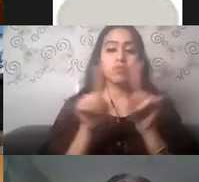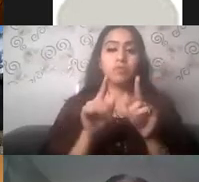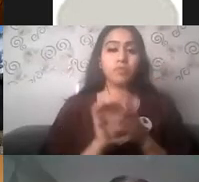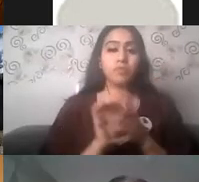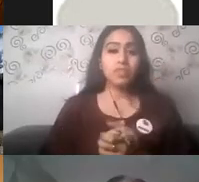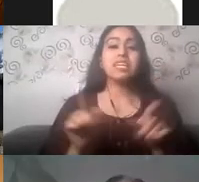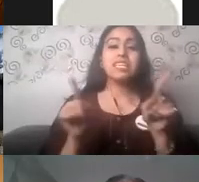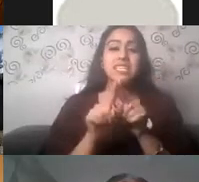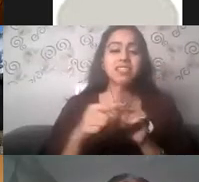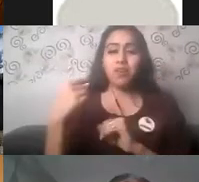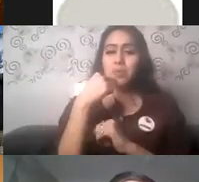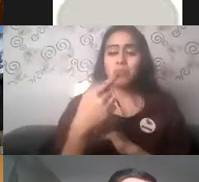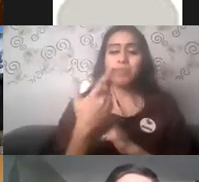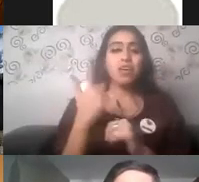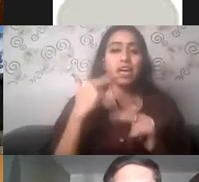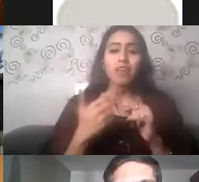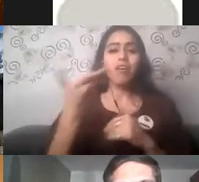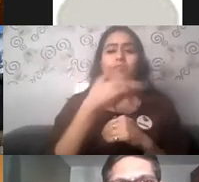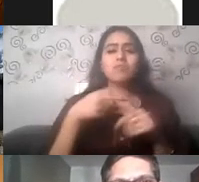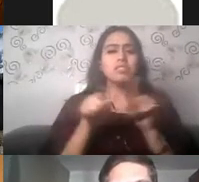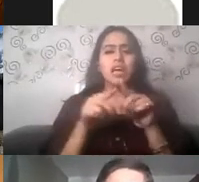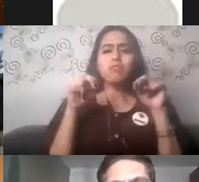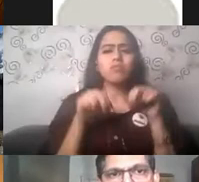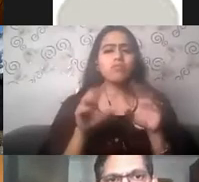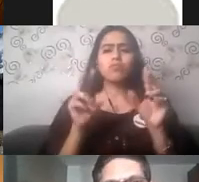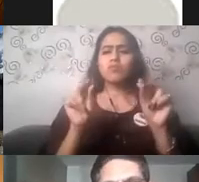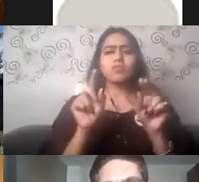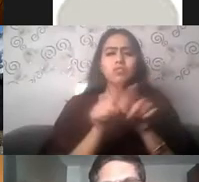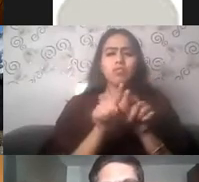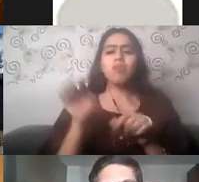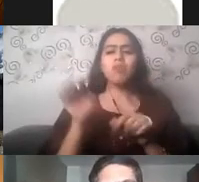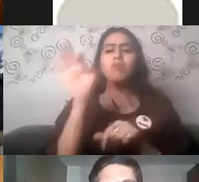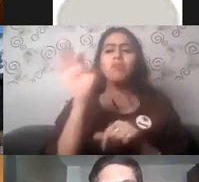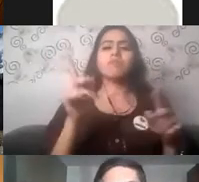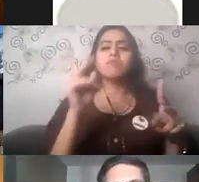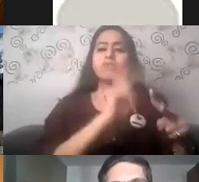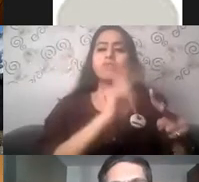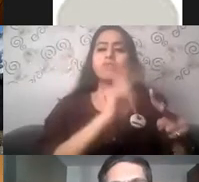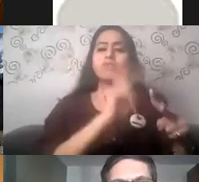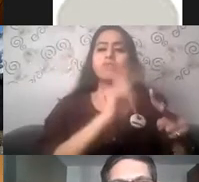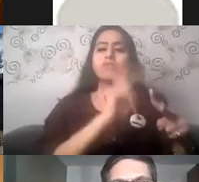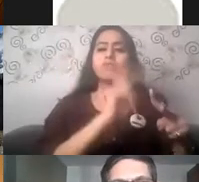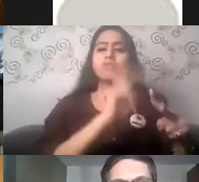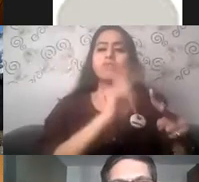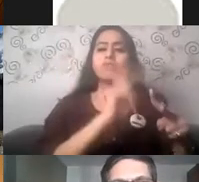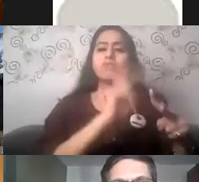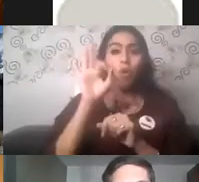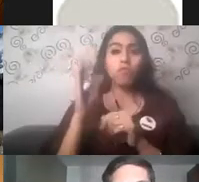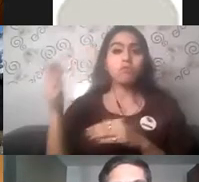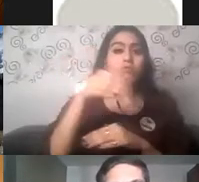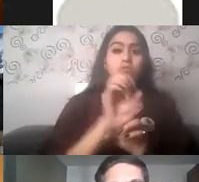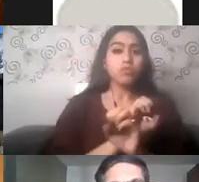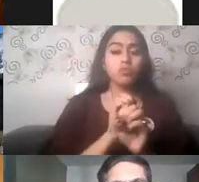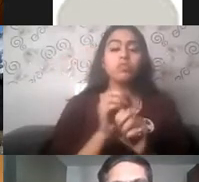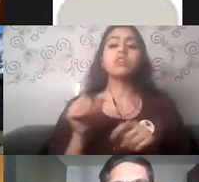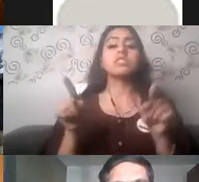by promoting this equality, because we actually don't need to be in the office all the time. So somebody doesn't, he can't